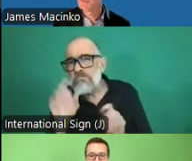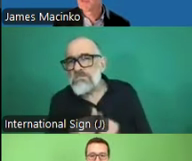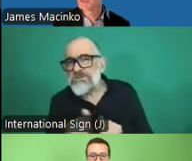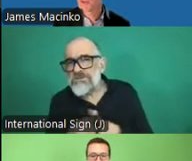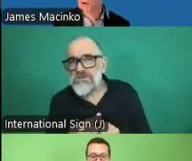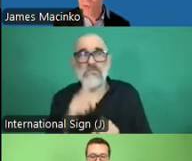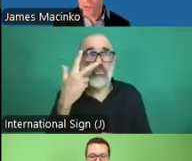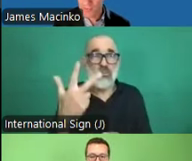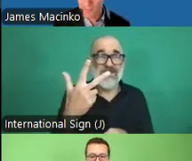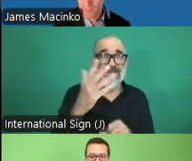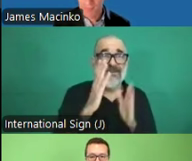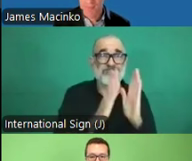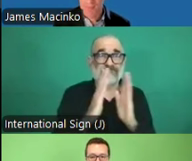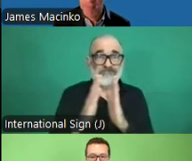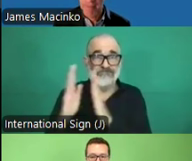risk missing the whole.